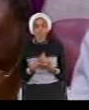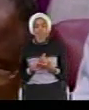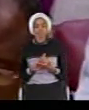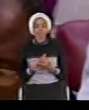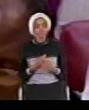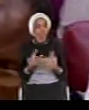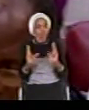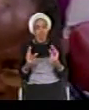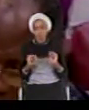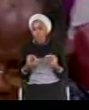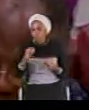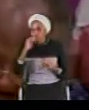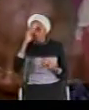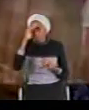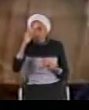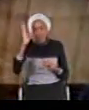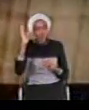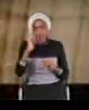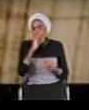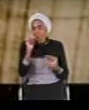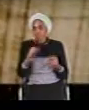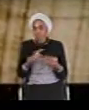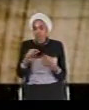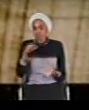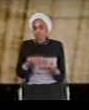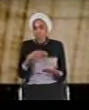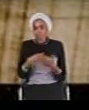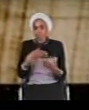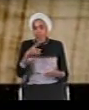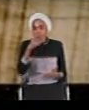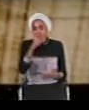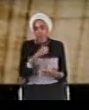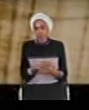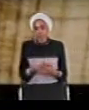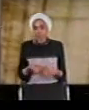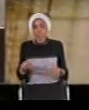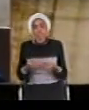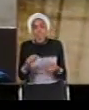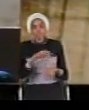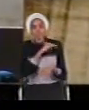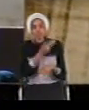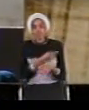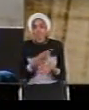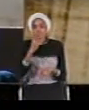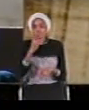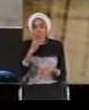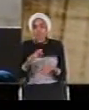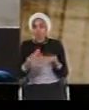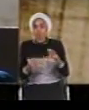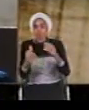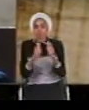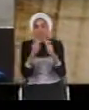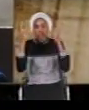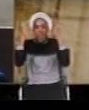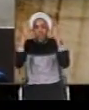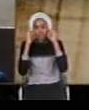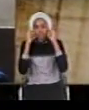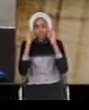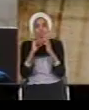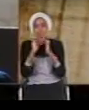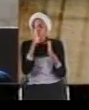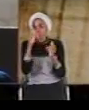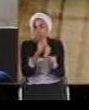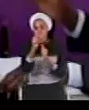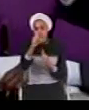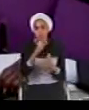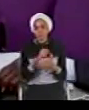No man will be able to stand before you. As the Almighty God was with Moses, he will be with